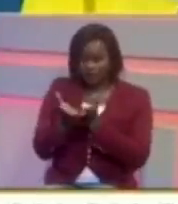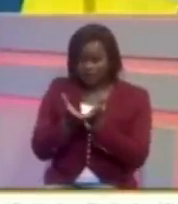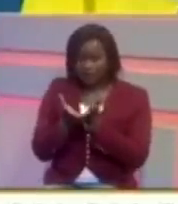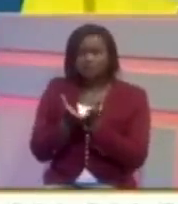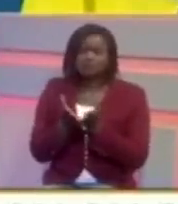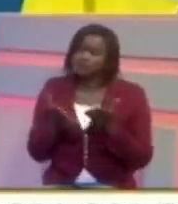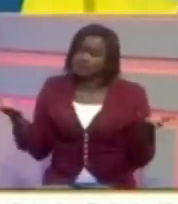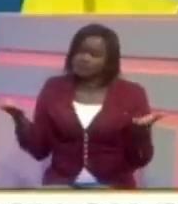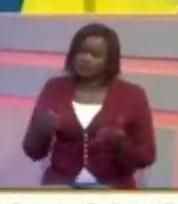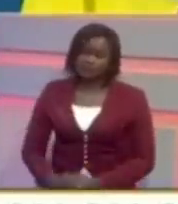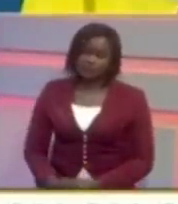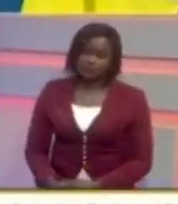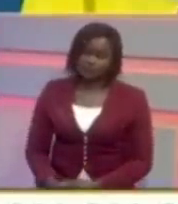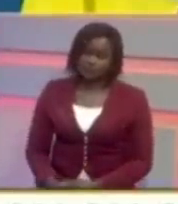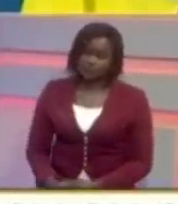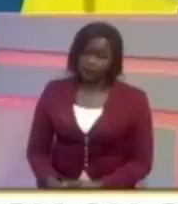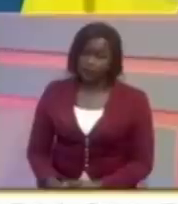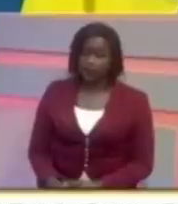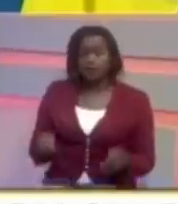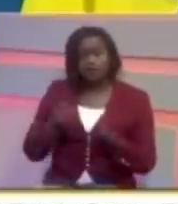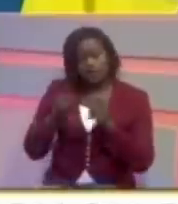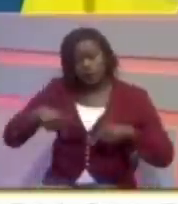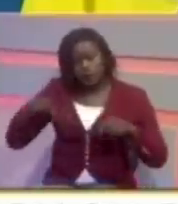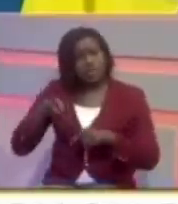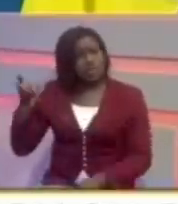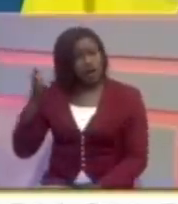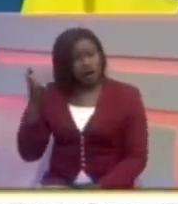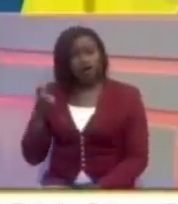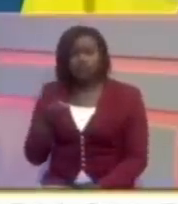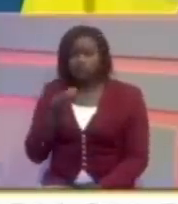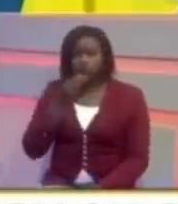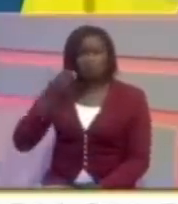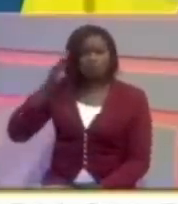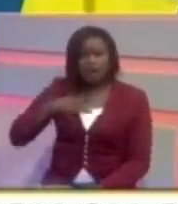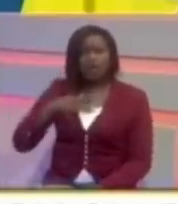So we heard that there was bad food being distributed,